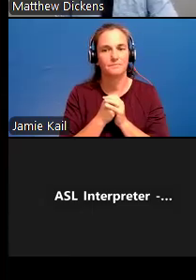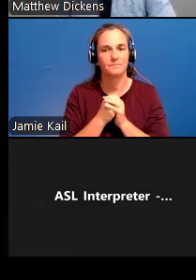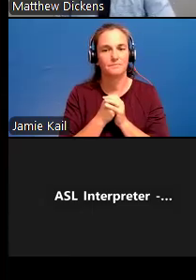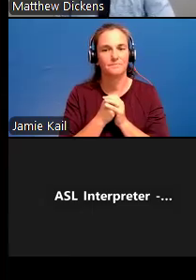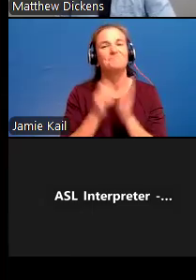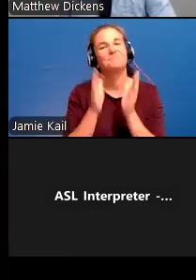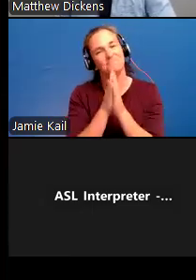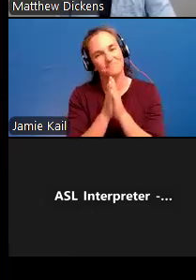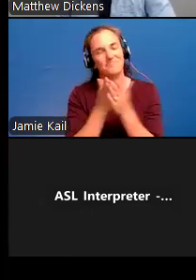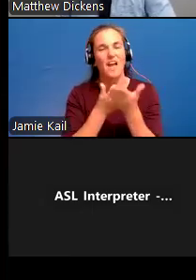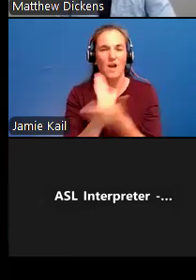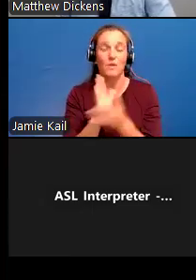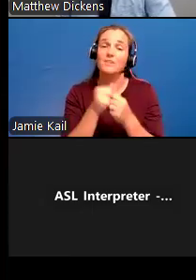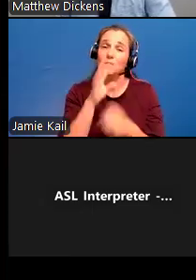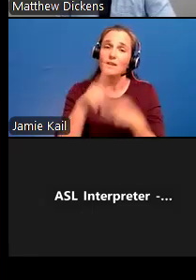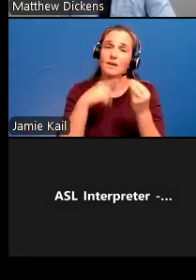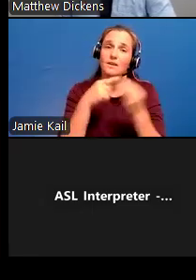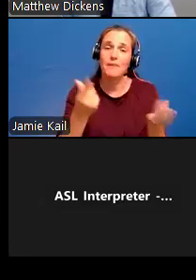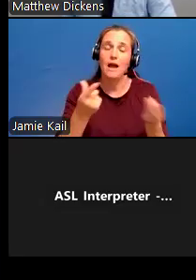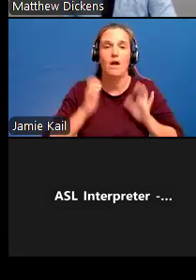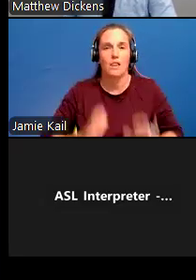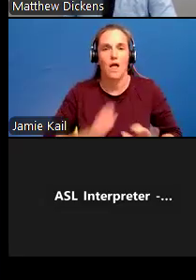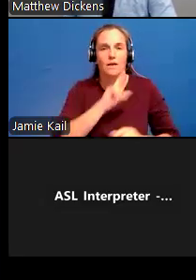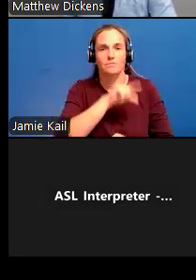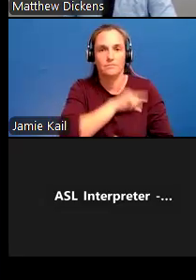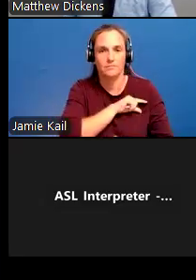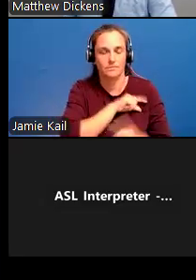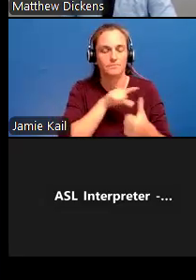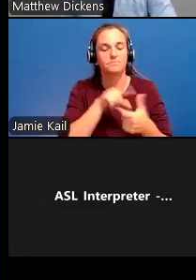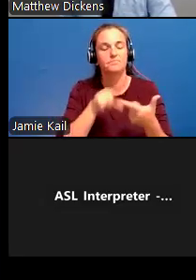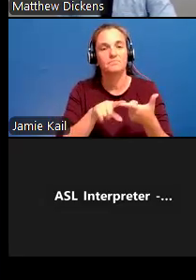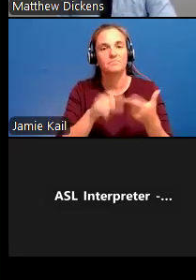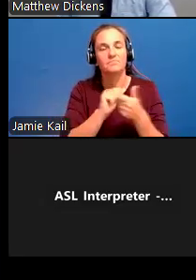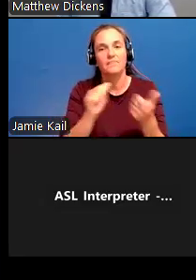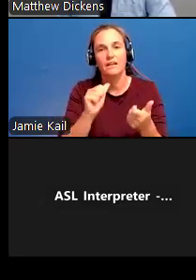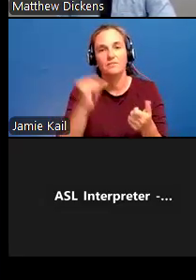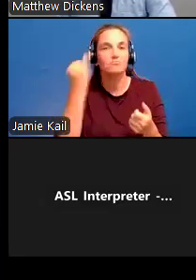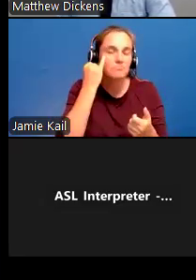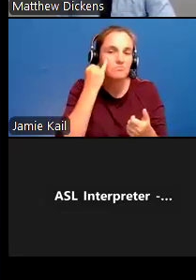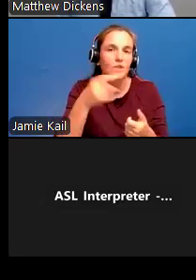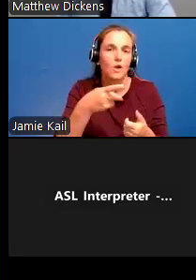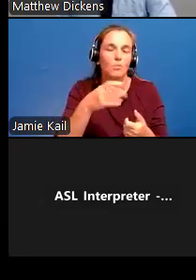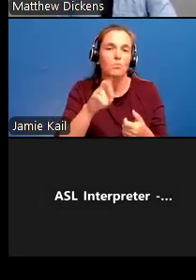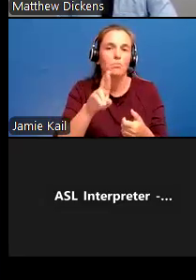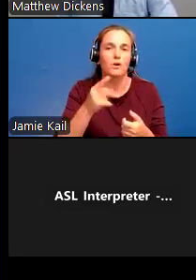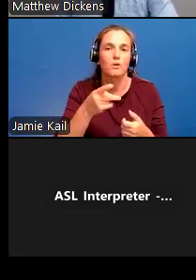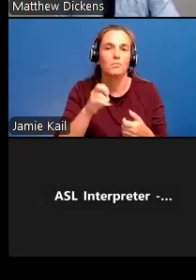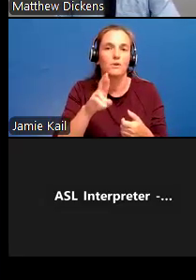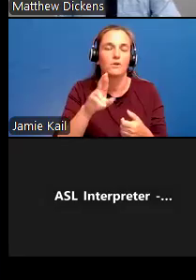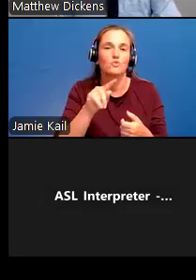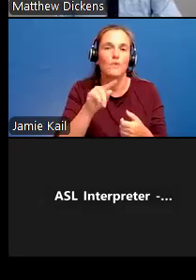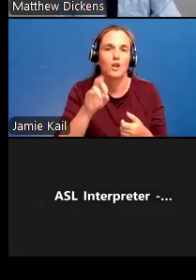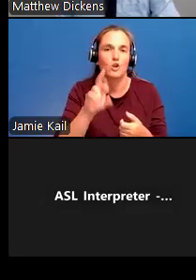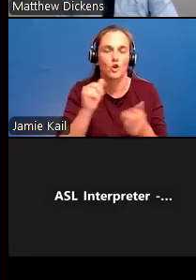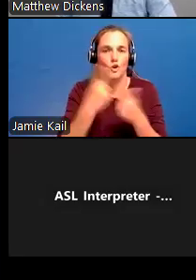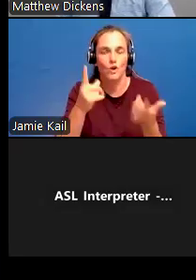All right, so we've talked about client eligibility, alleged perpetrator eligibility, and now we're going to talk about the actual allegations.